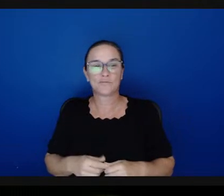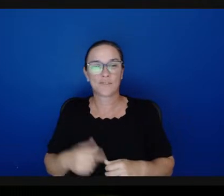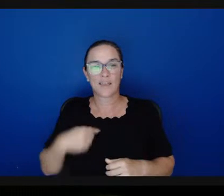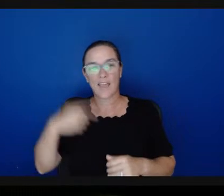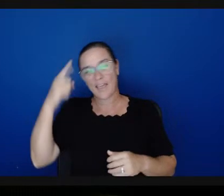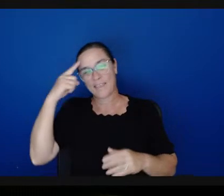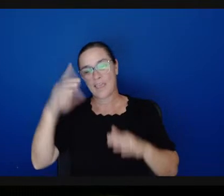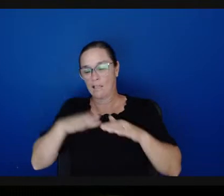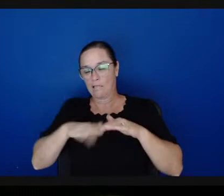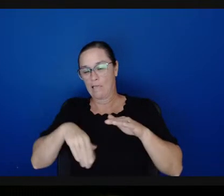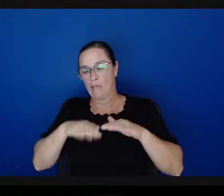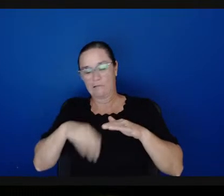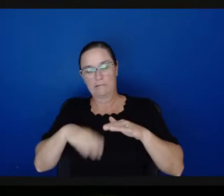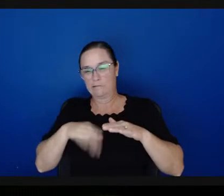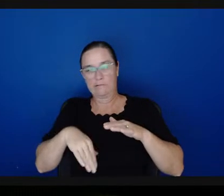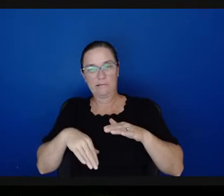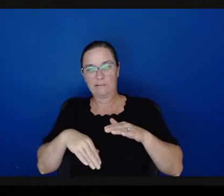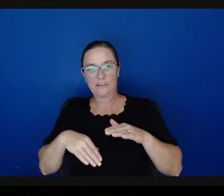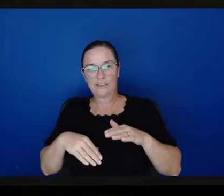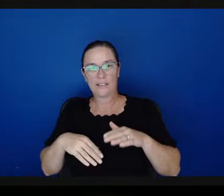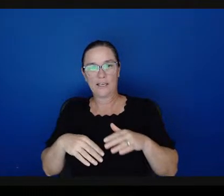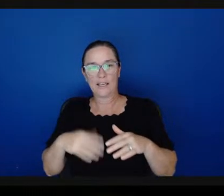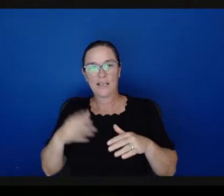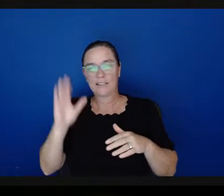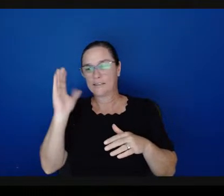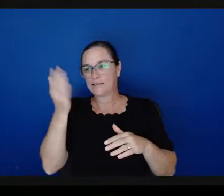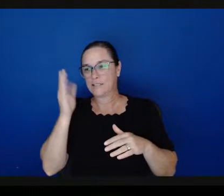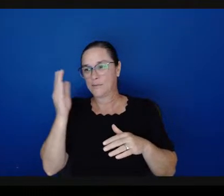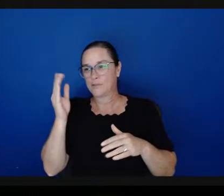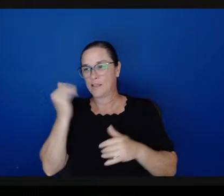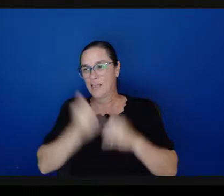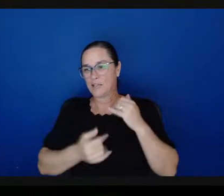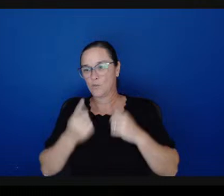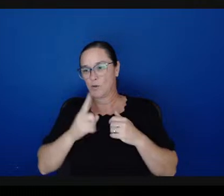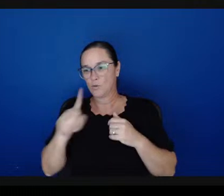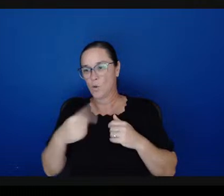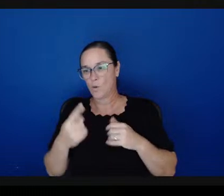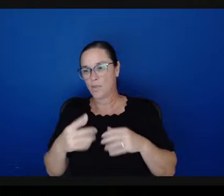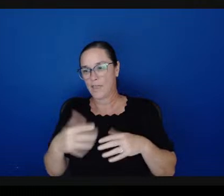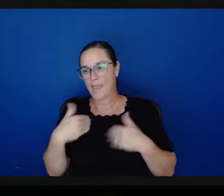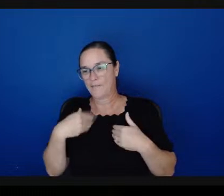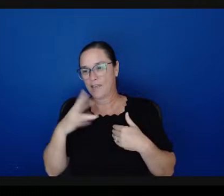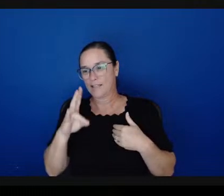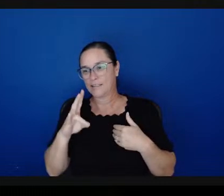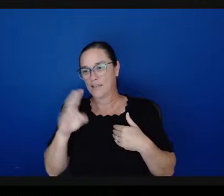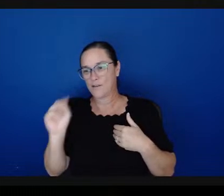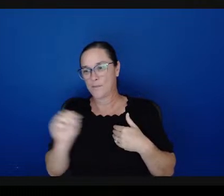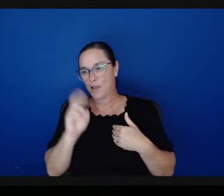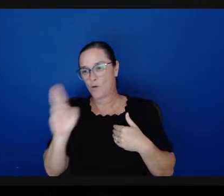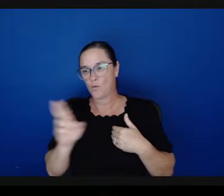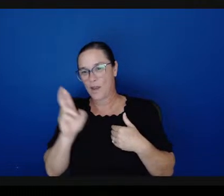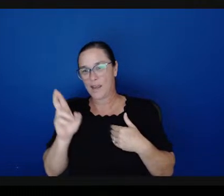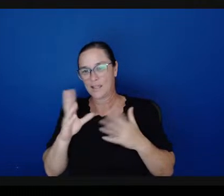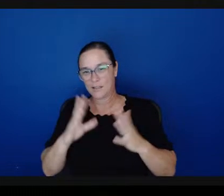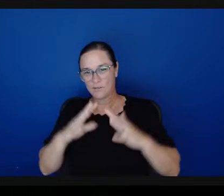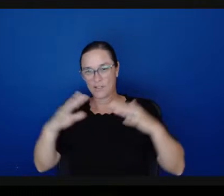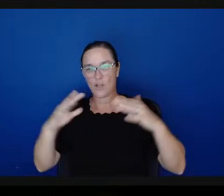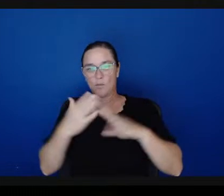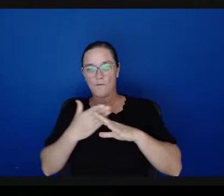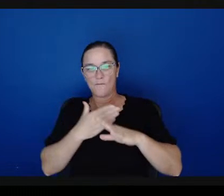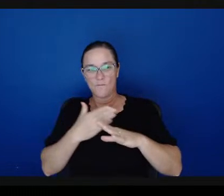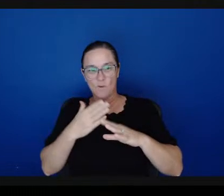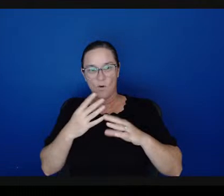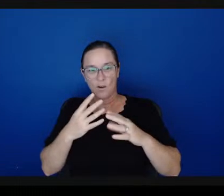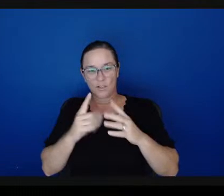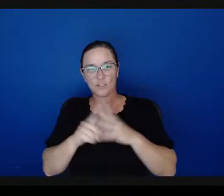with the under. It seems like with the last episode, with only taking 7 microradians of tilt before it popped back up